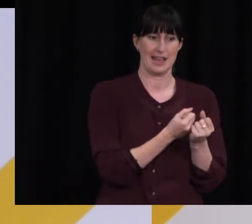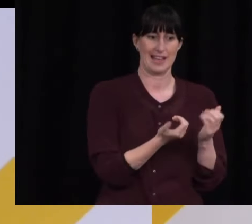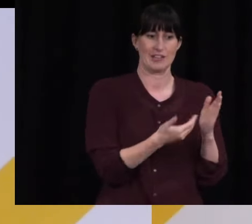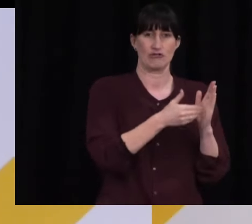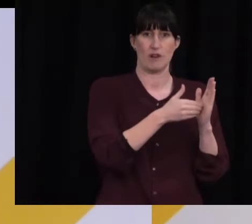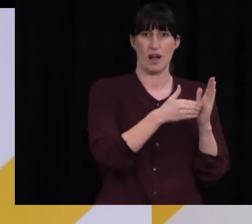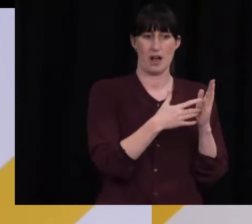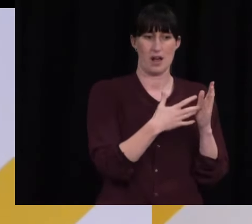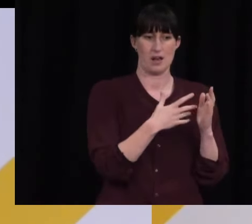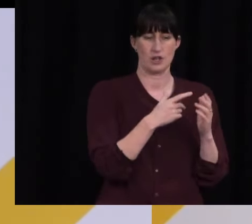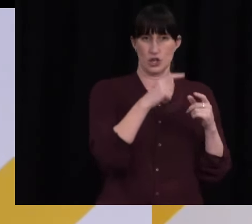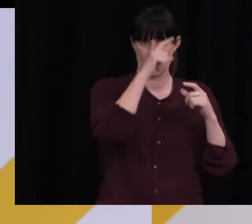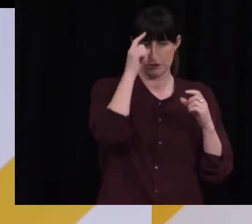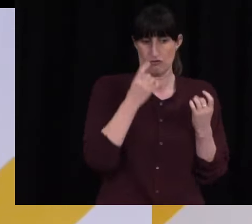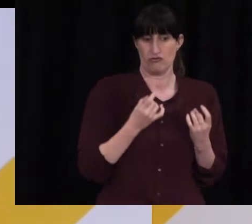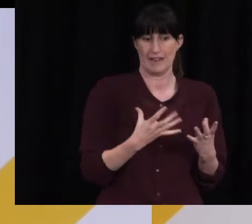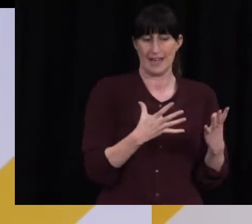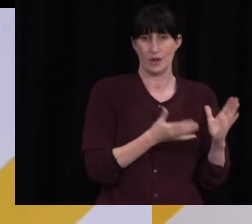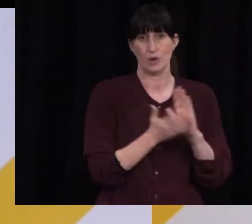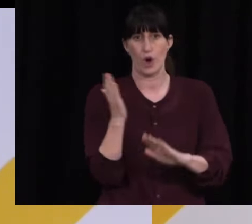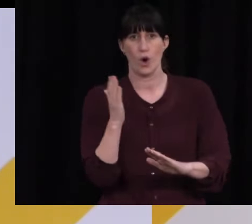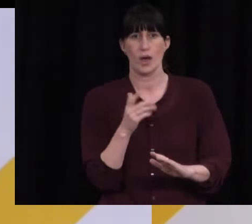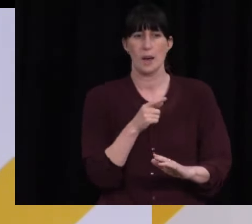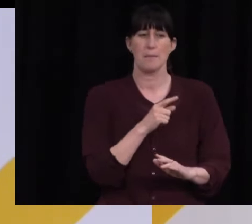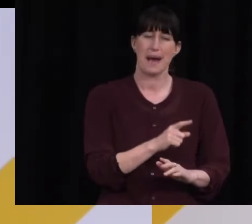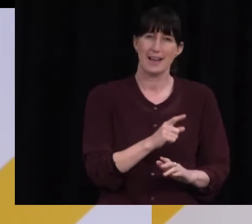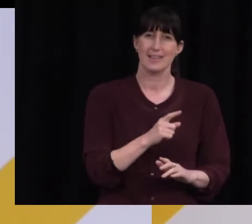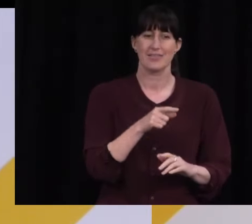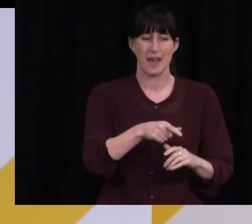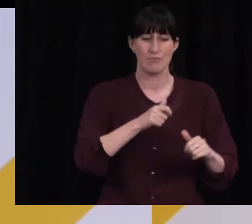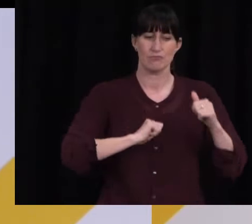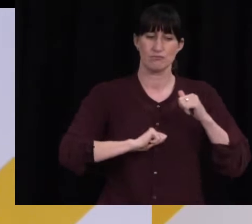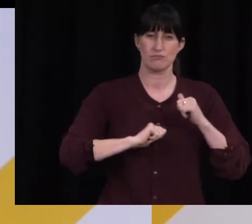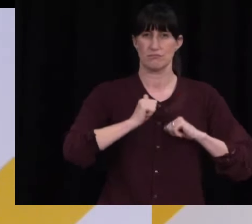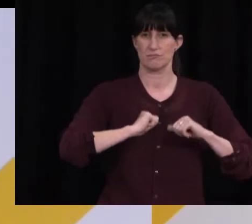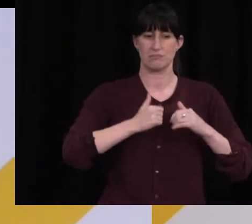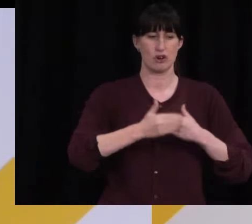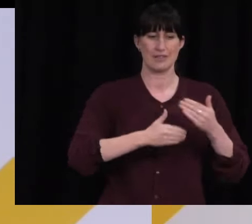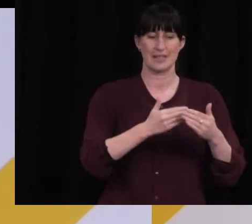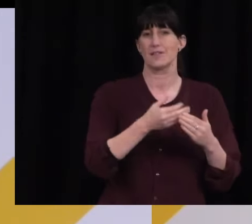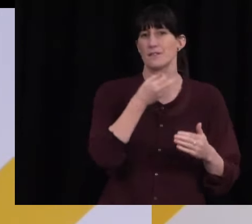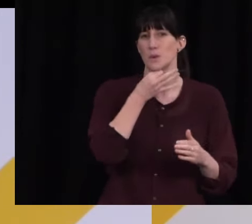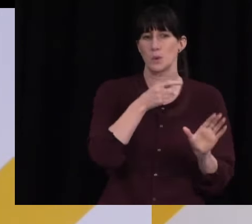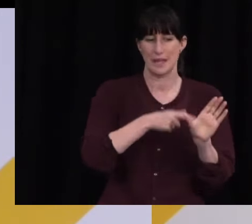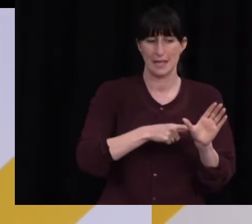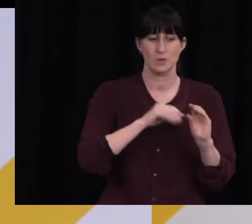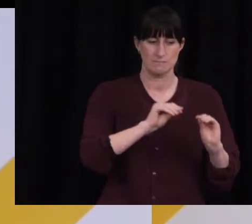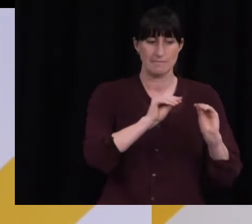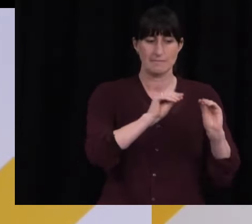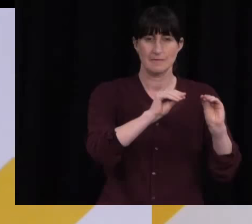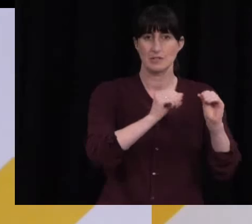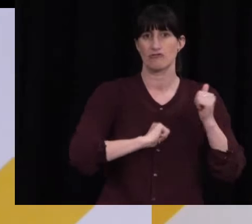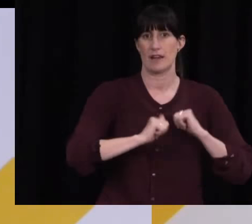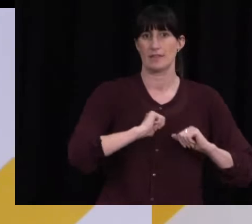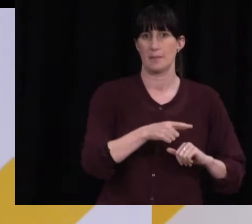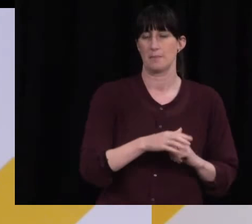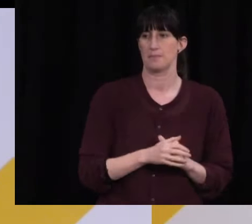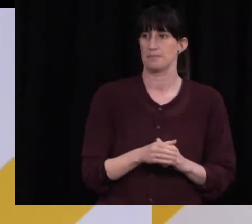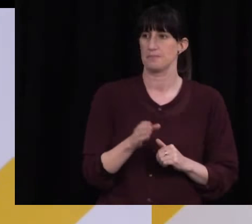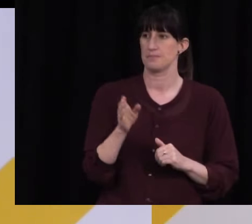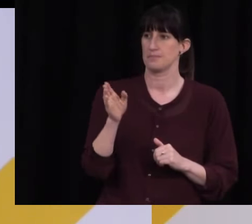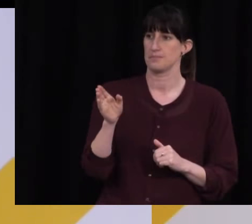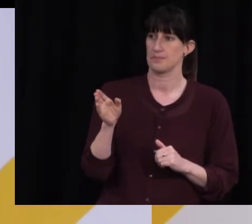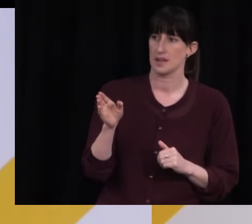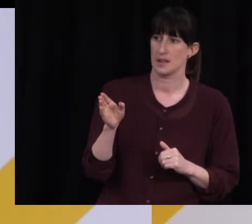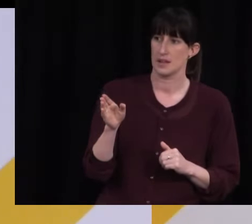years, and all district health boards are focused on doing that as part of their workforce planning. Okay, Claire, and then Sam. Sir-Anne Taylor has